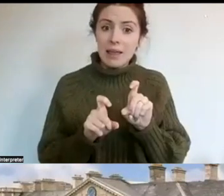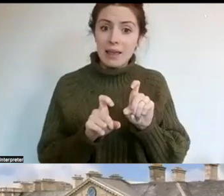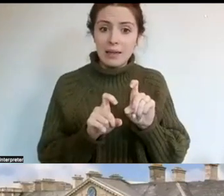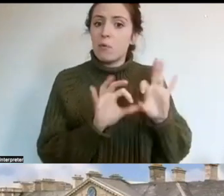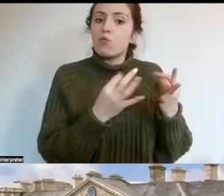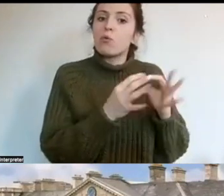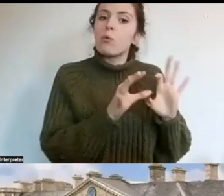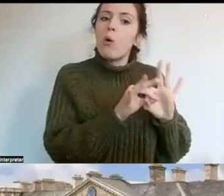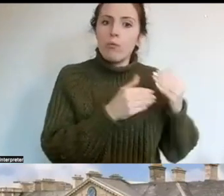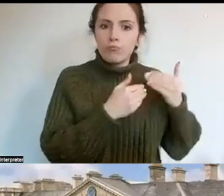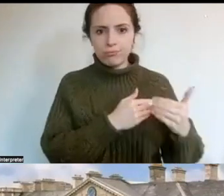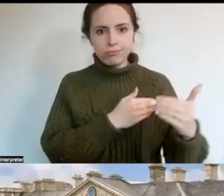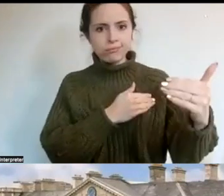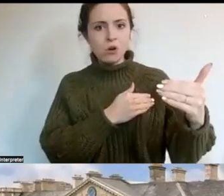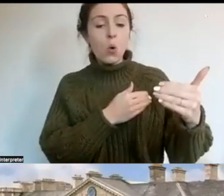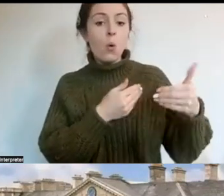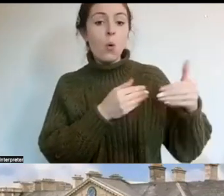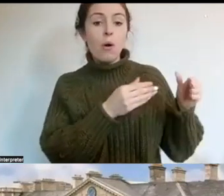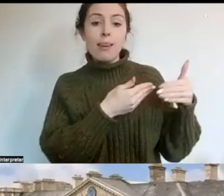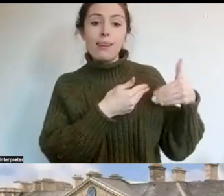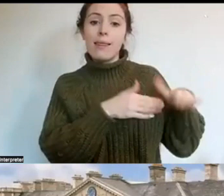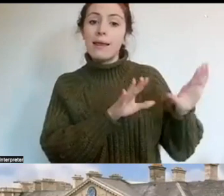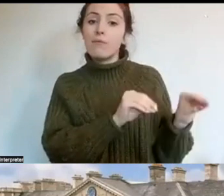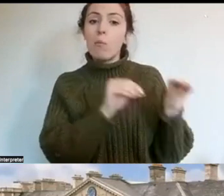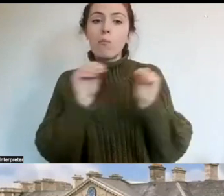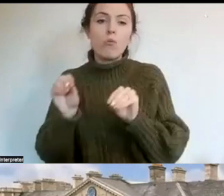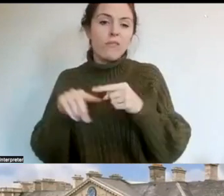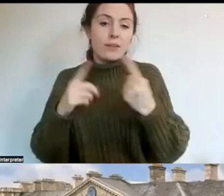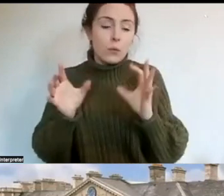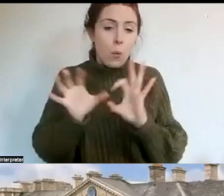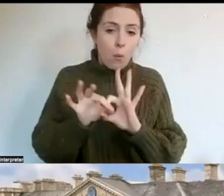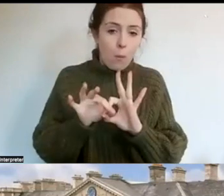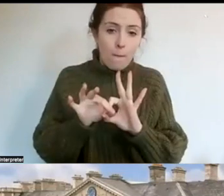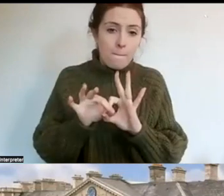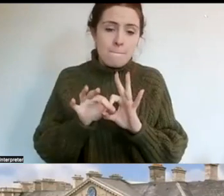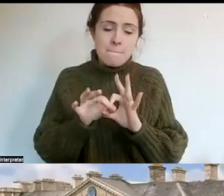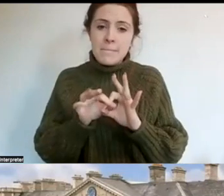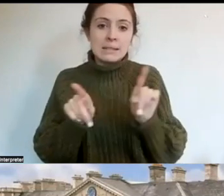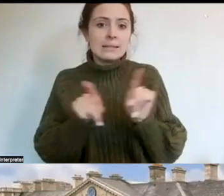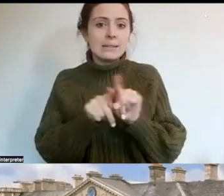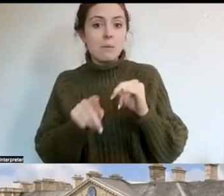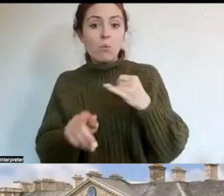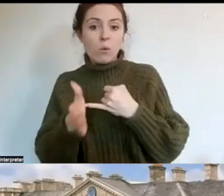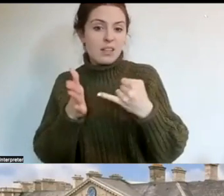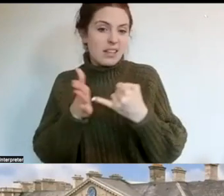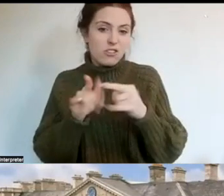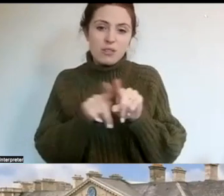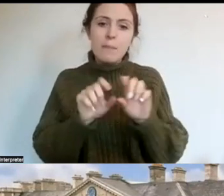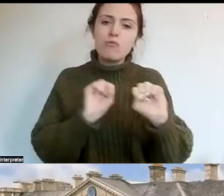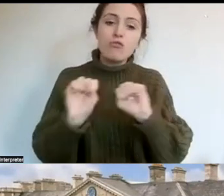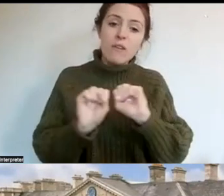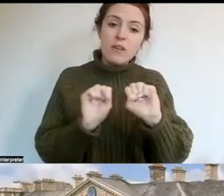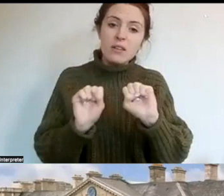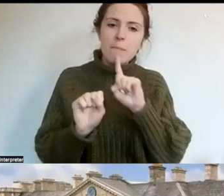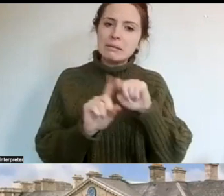forever, or that they will leave and move into another home within the organisation or within the service?